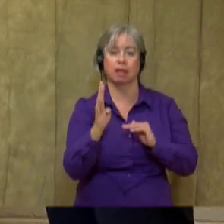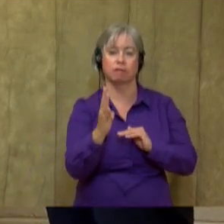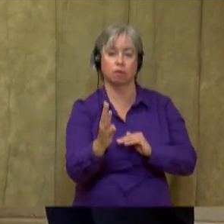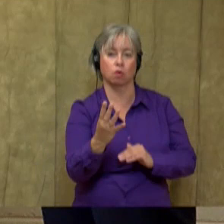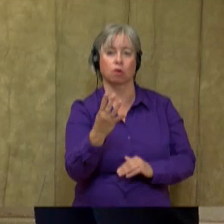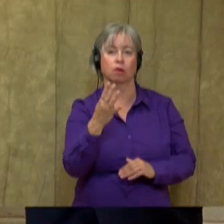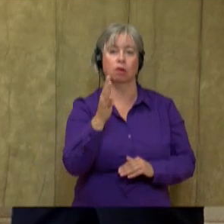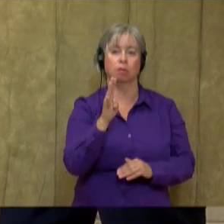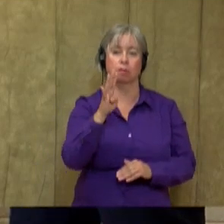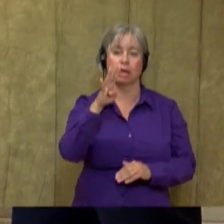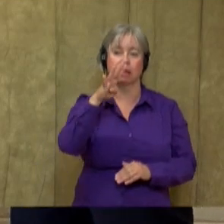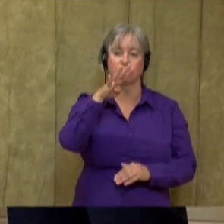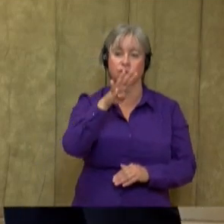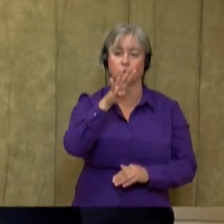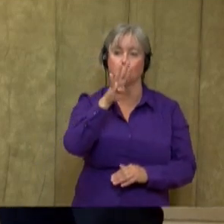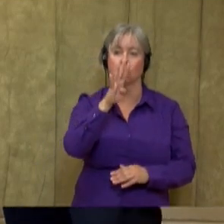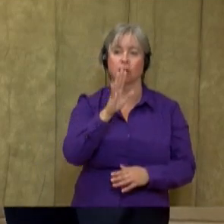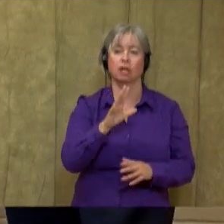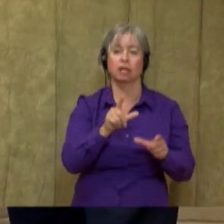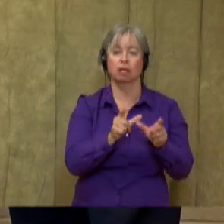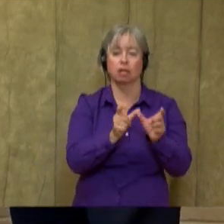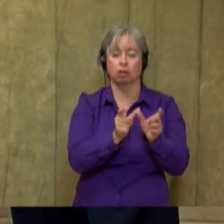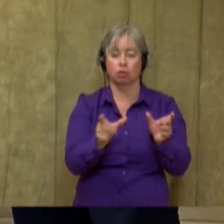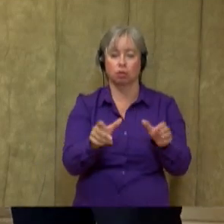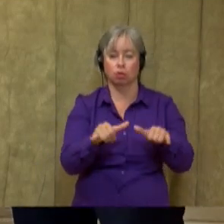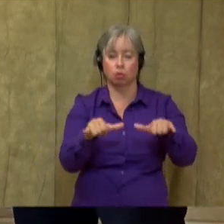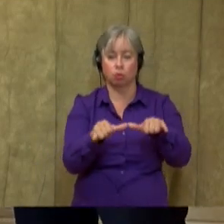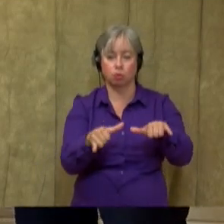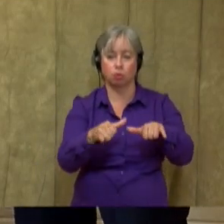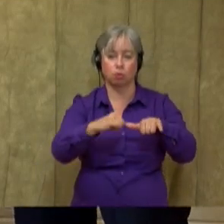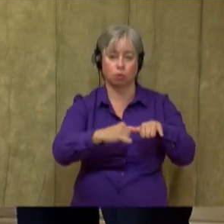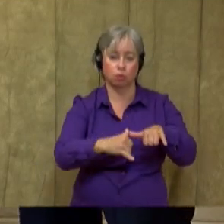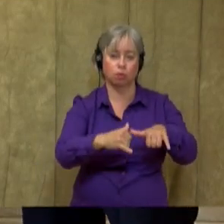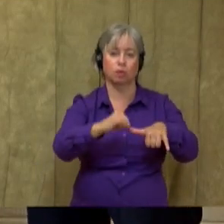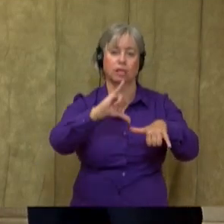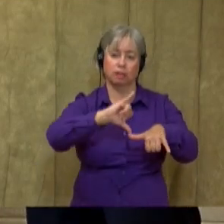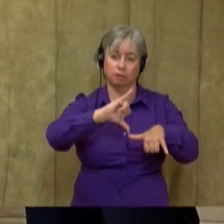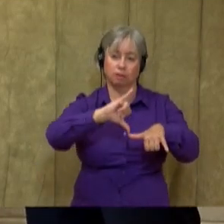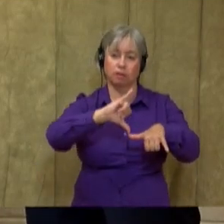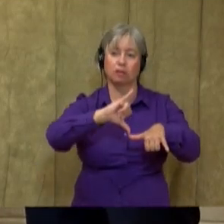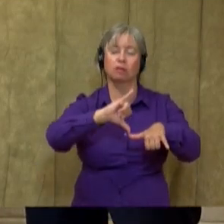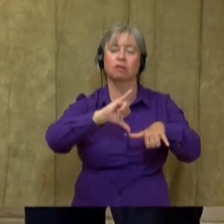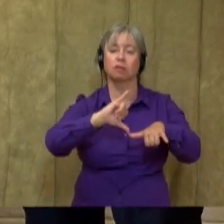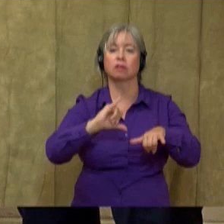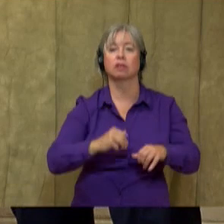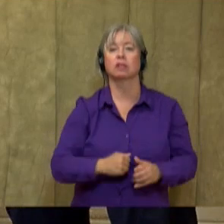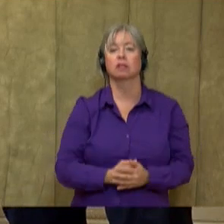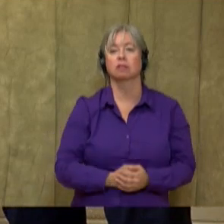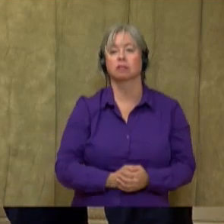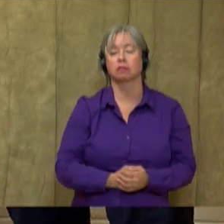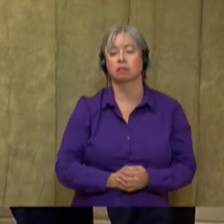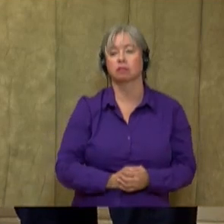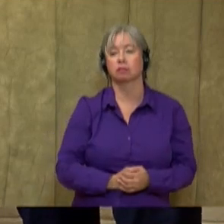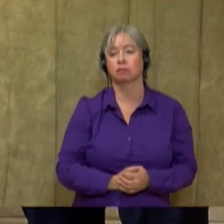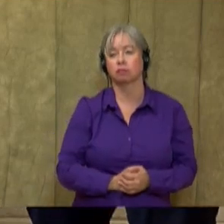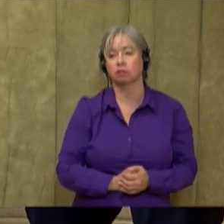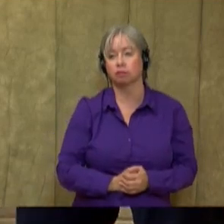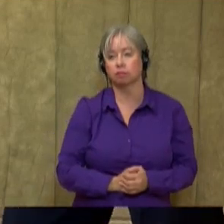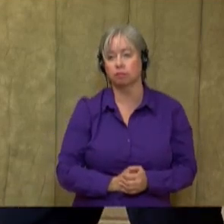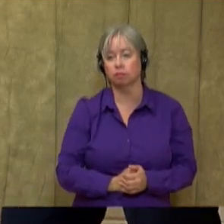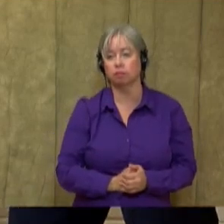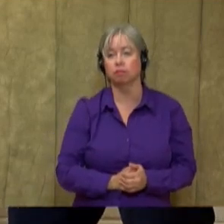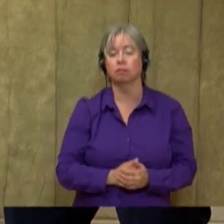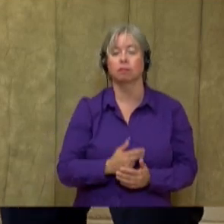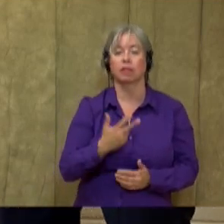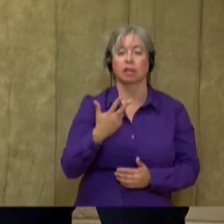What I'm going to show you here is kind of the location of where each of the unit cubes, the ones that have 3 faces painted,